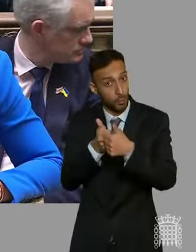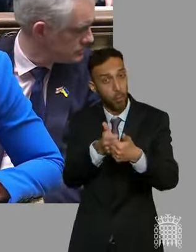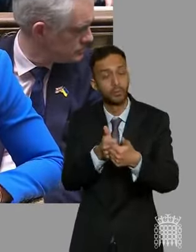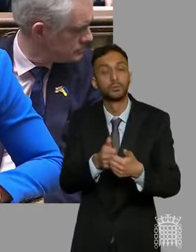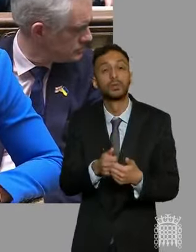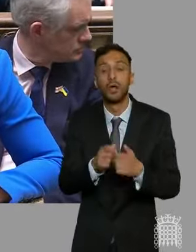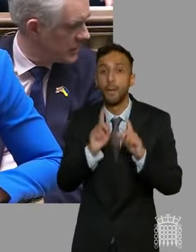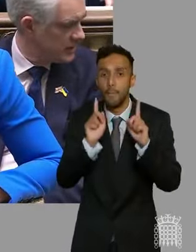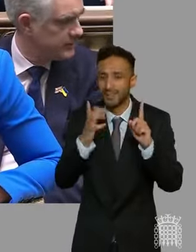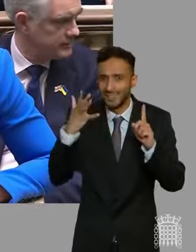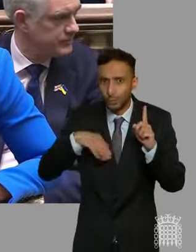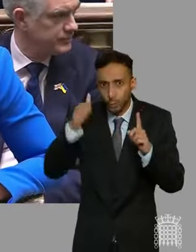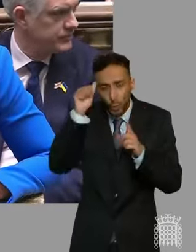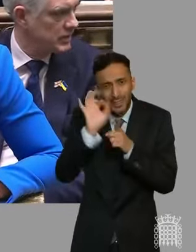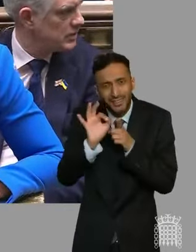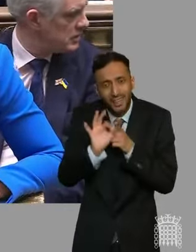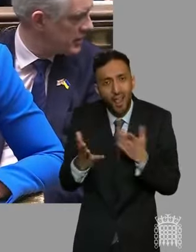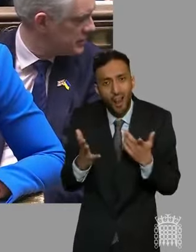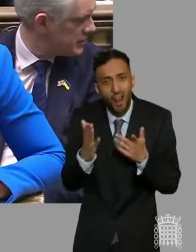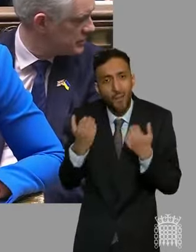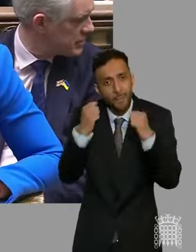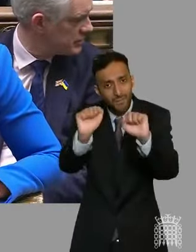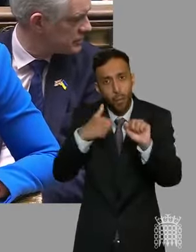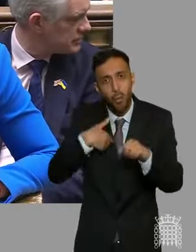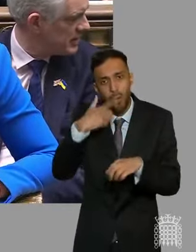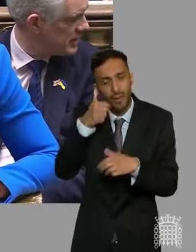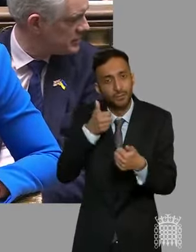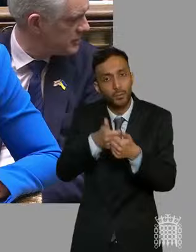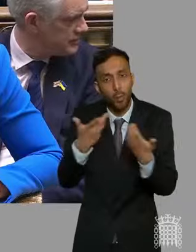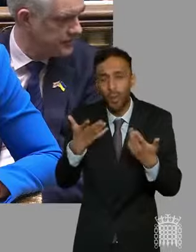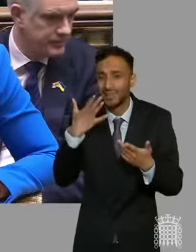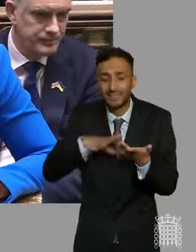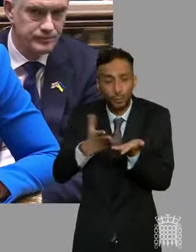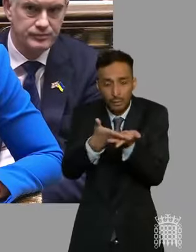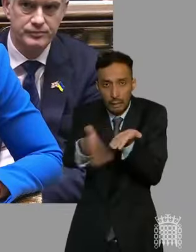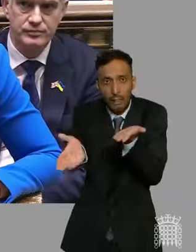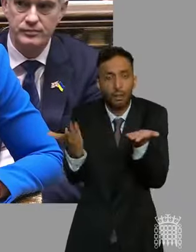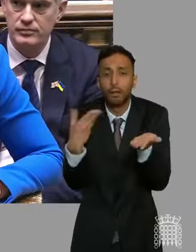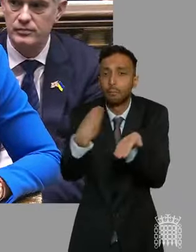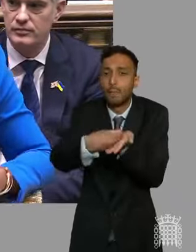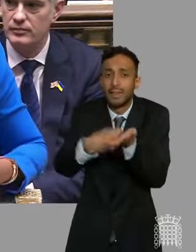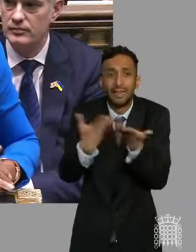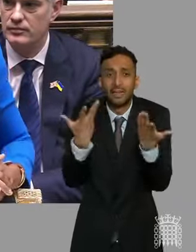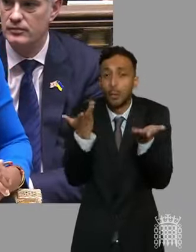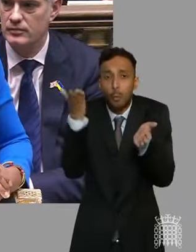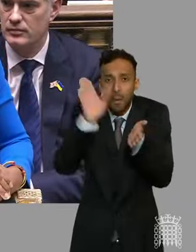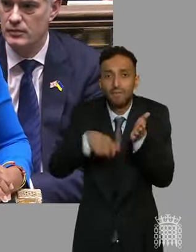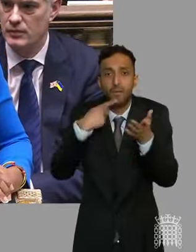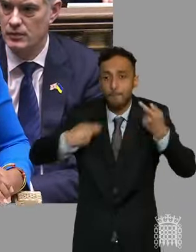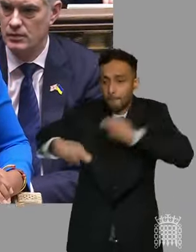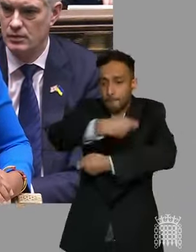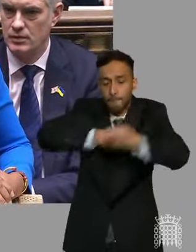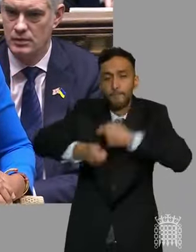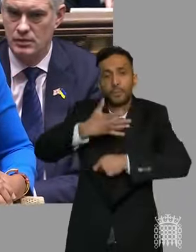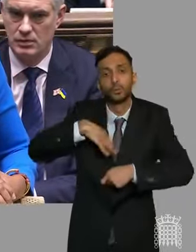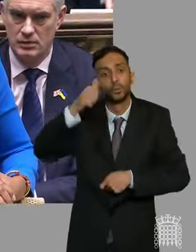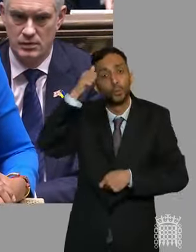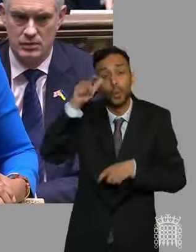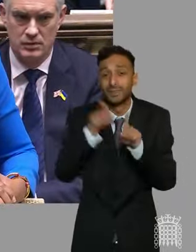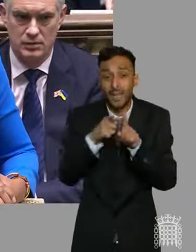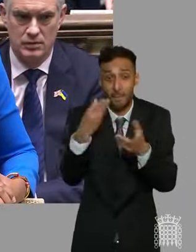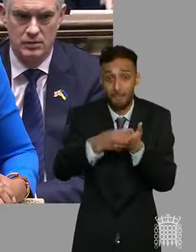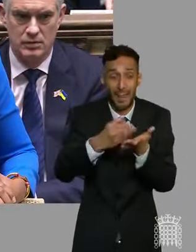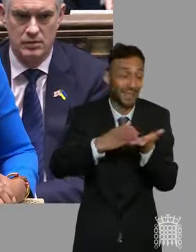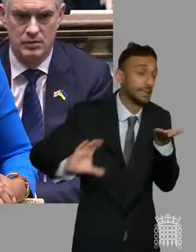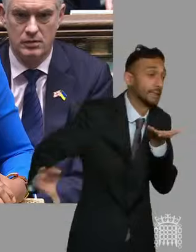transparency over the money. We also need to know where this money is going. This morning, the Defence Secretary could not say if the